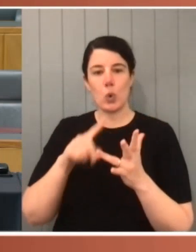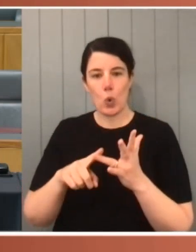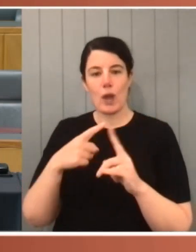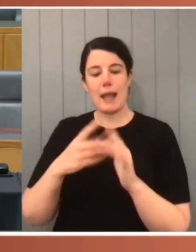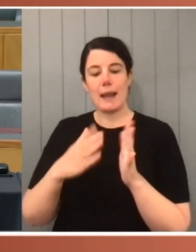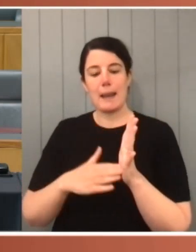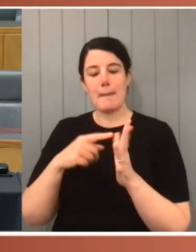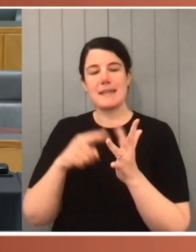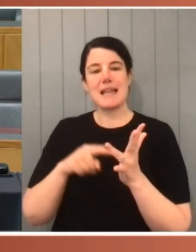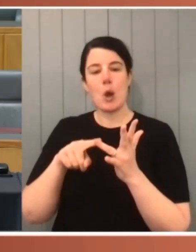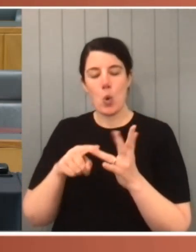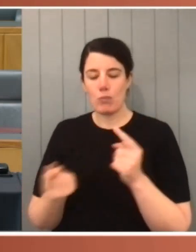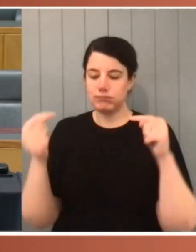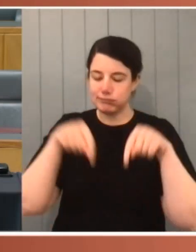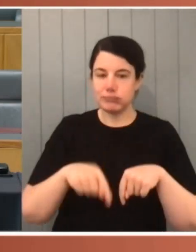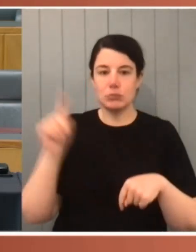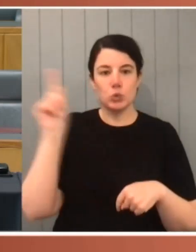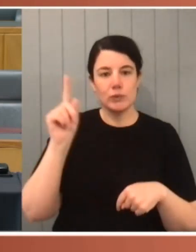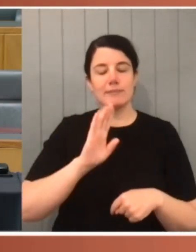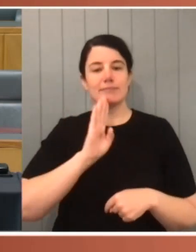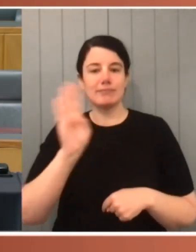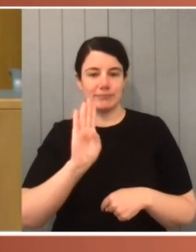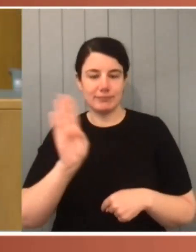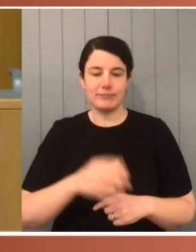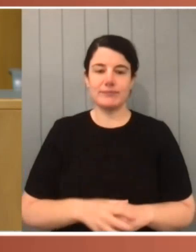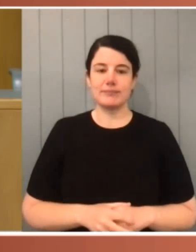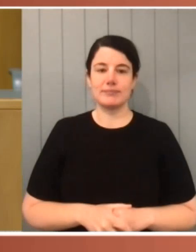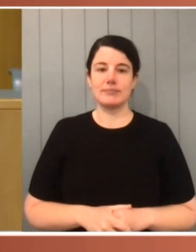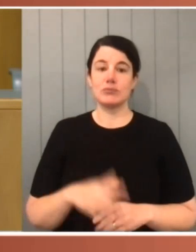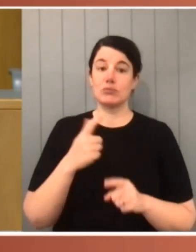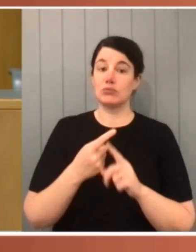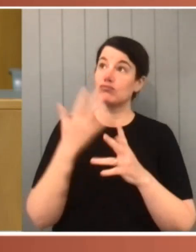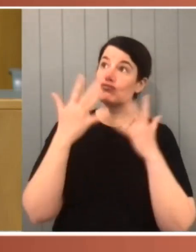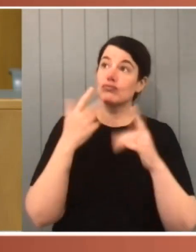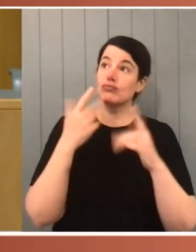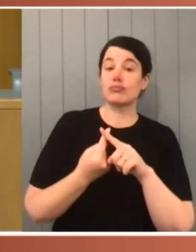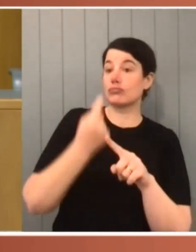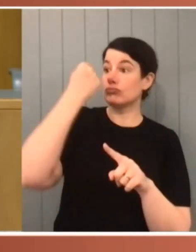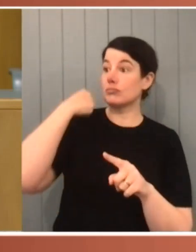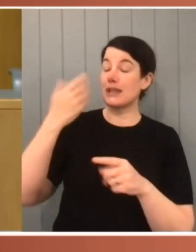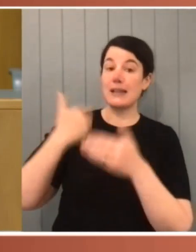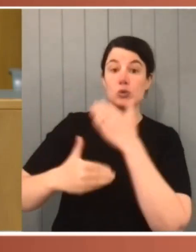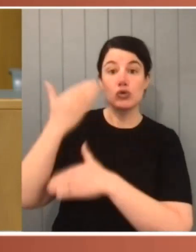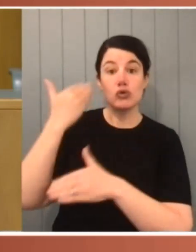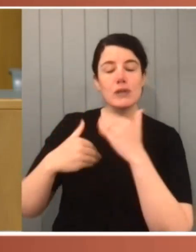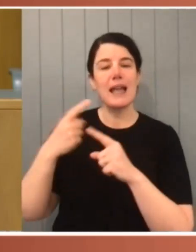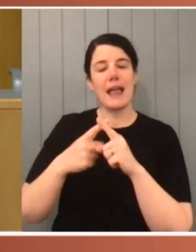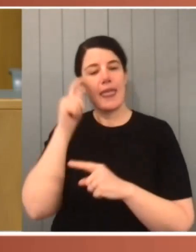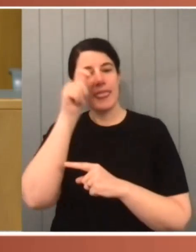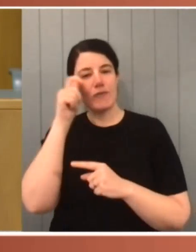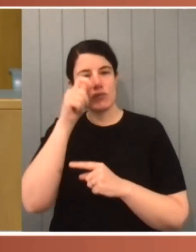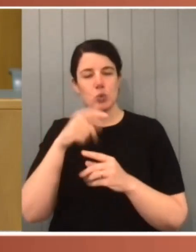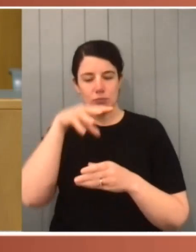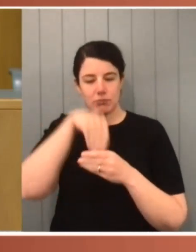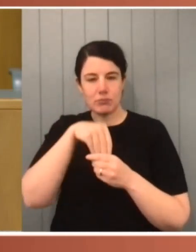Bonotti have agreed to present today's Senate lecture to reflect on the historical background, significance and theoretical dimensions of compulsory